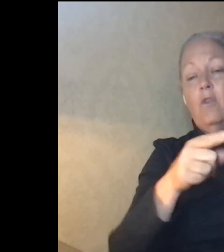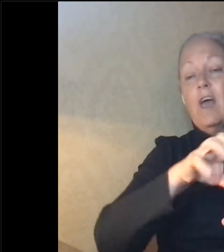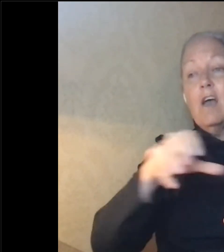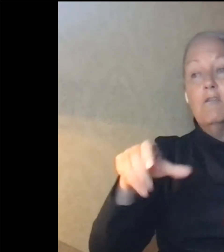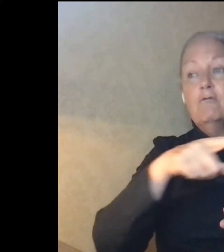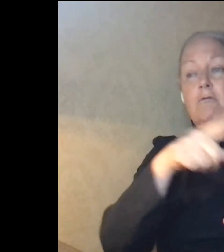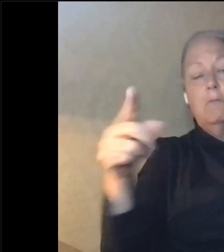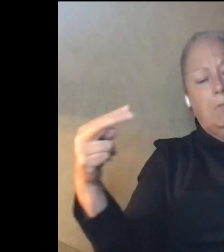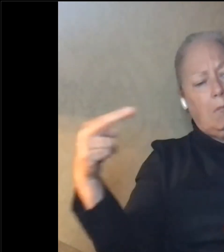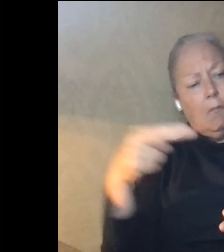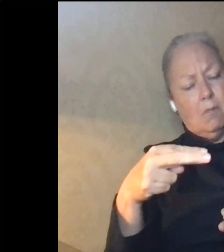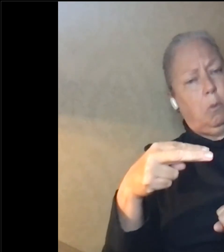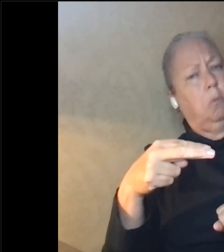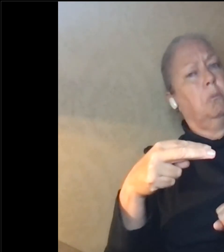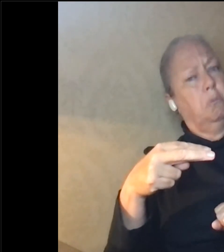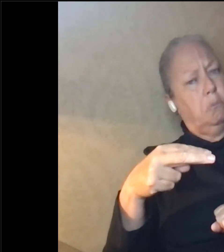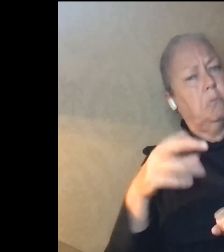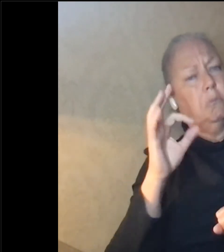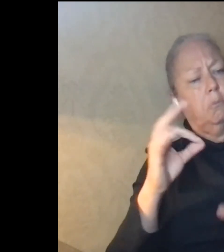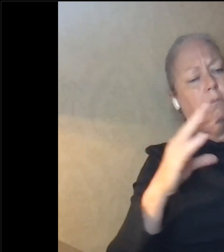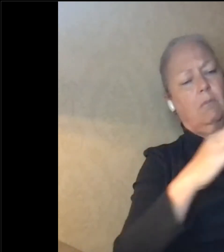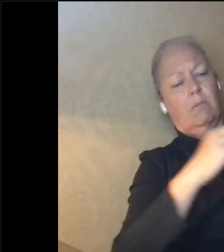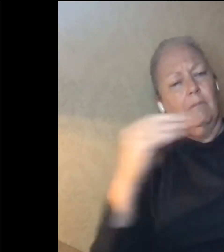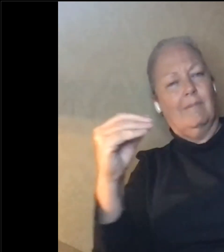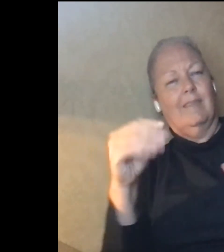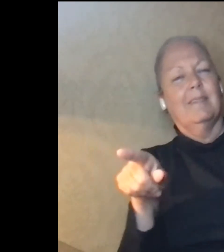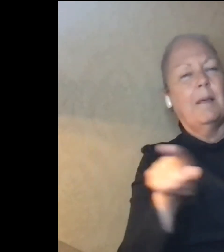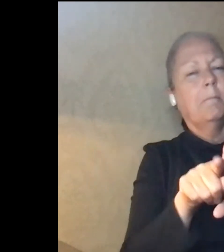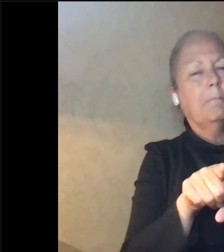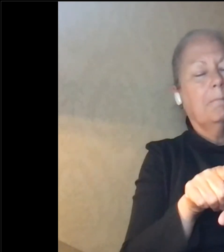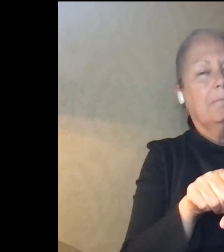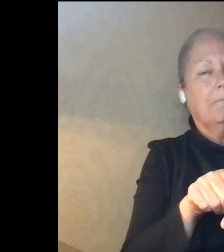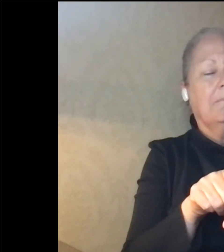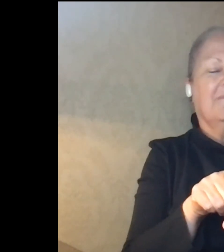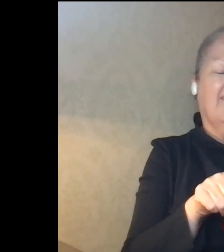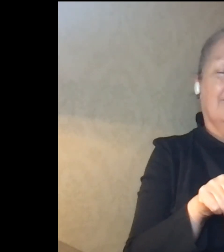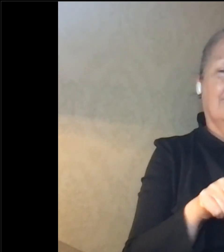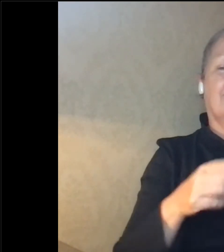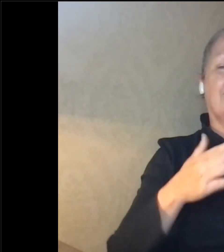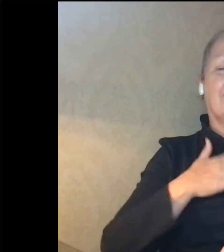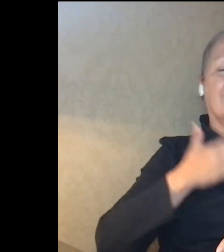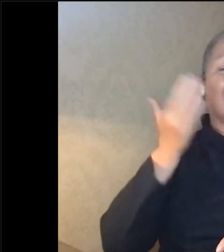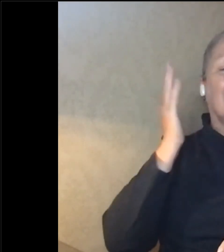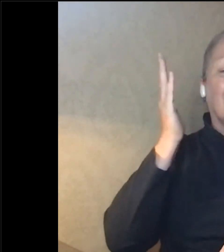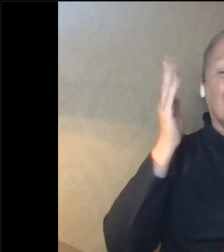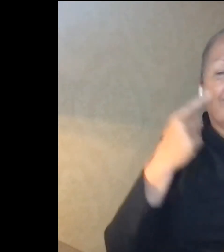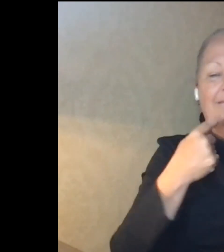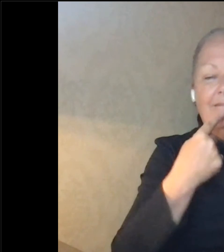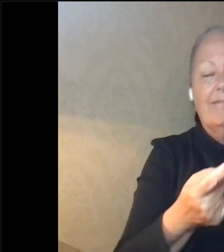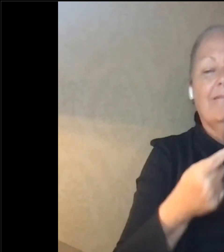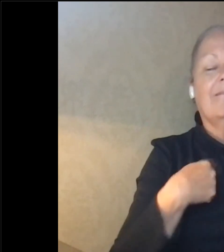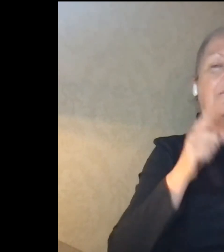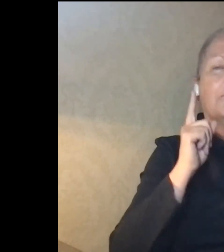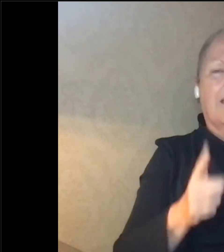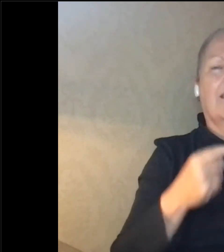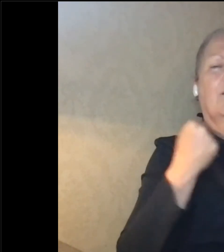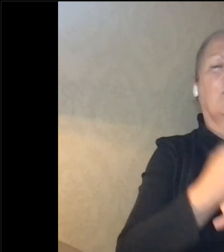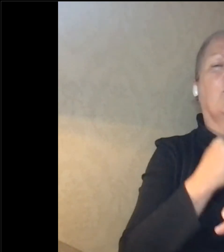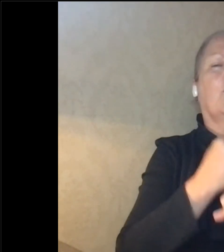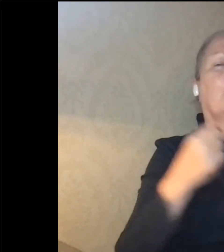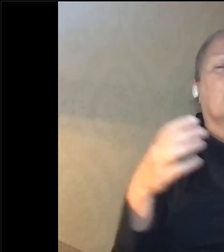optimistic that if we will work together, which I talked in my presentation also, that we must have a workforce, and